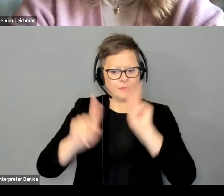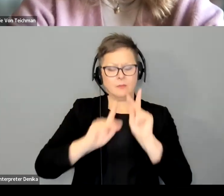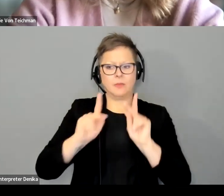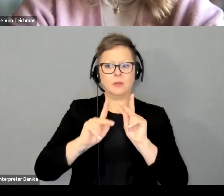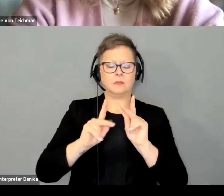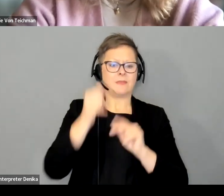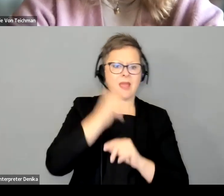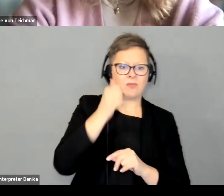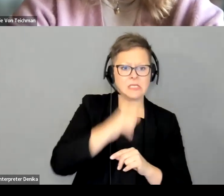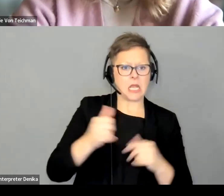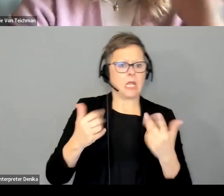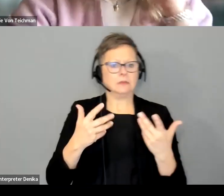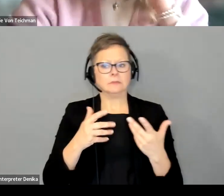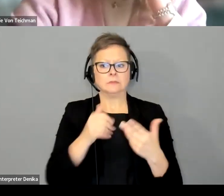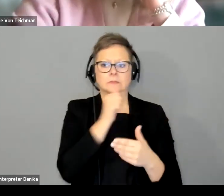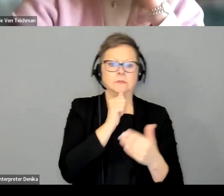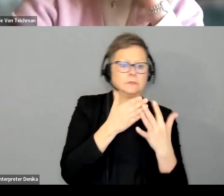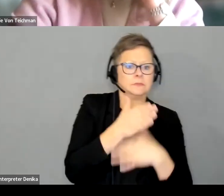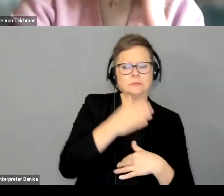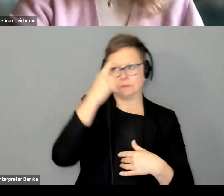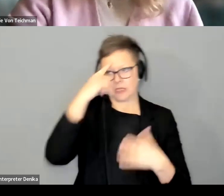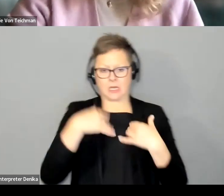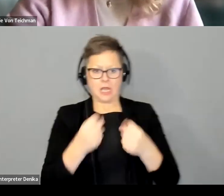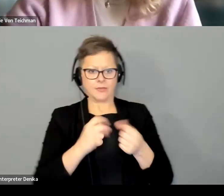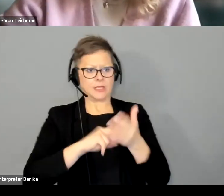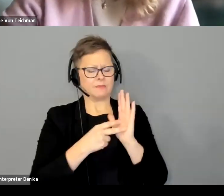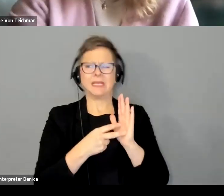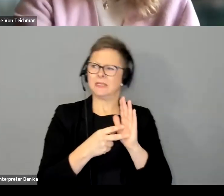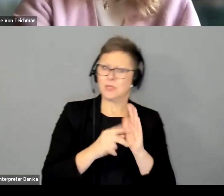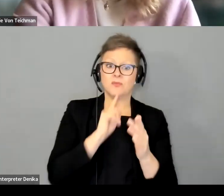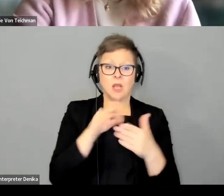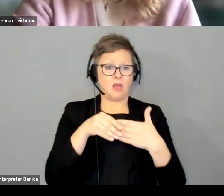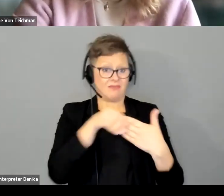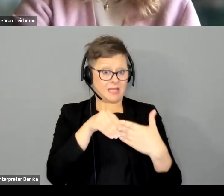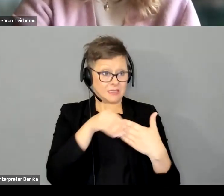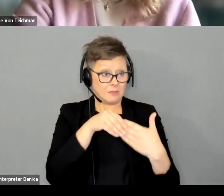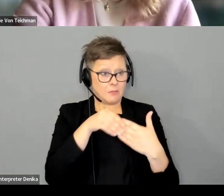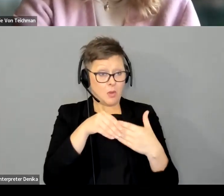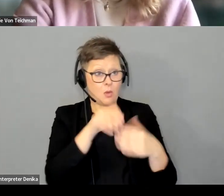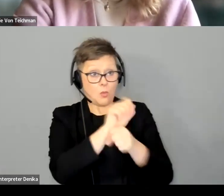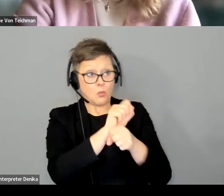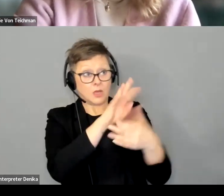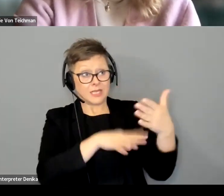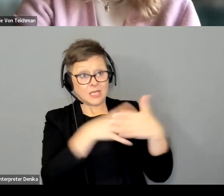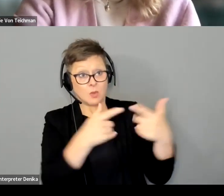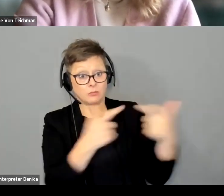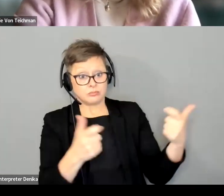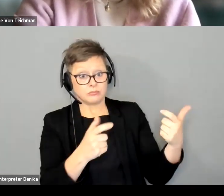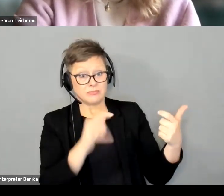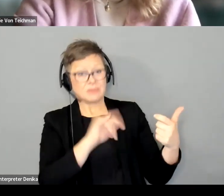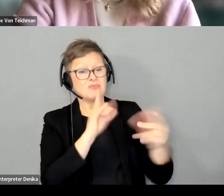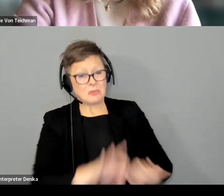the findings out of that work was how important flexibility is in creating healthy and inclusive